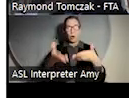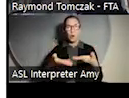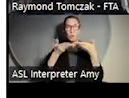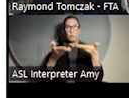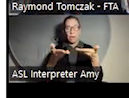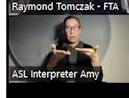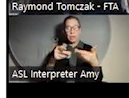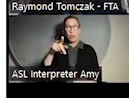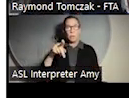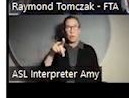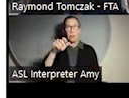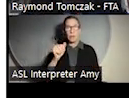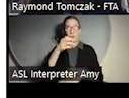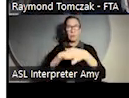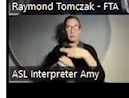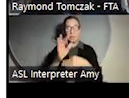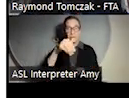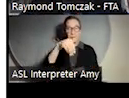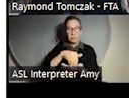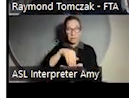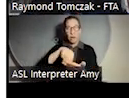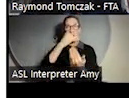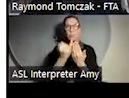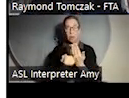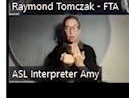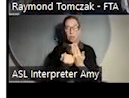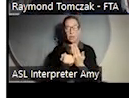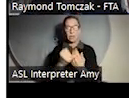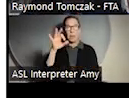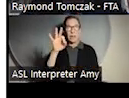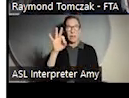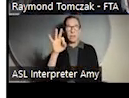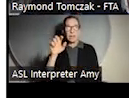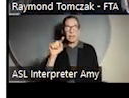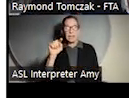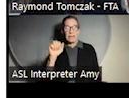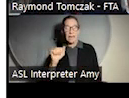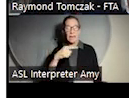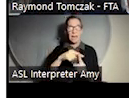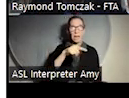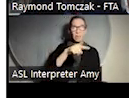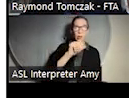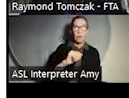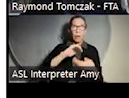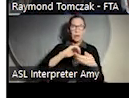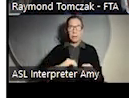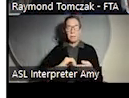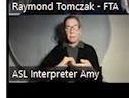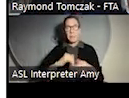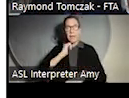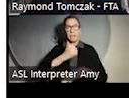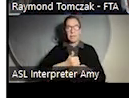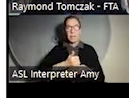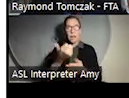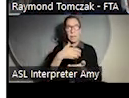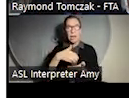Bus Terminal Replacement Project. The Federal Transit Administration, or FTA, and the Port Authority have prepared a draft environmental